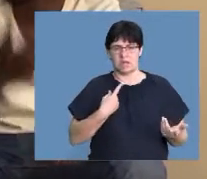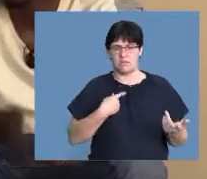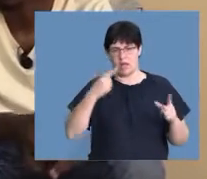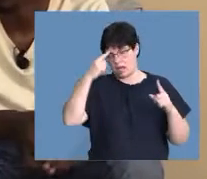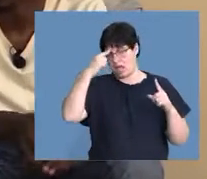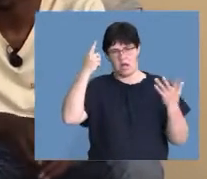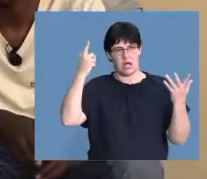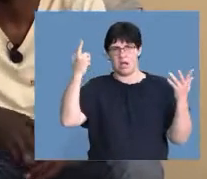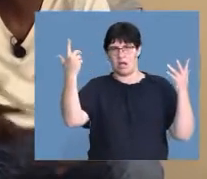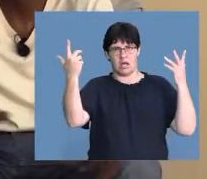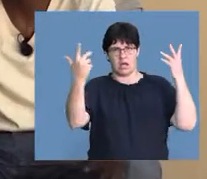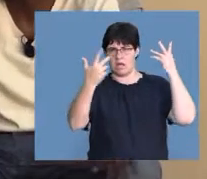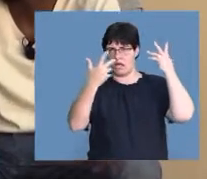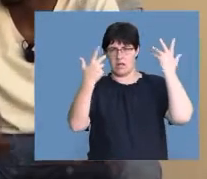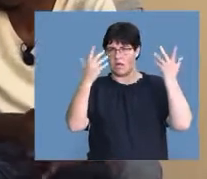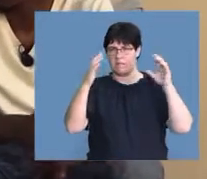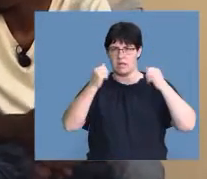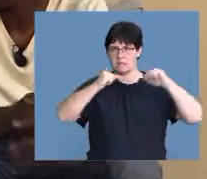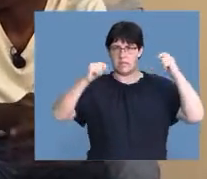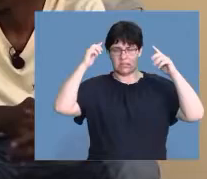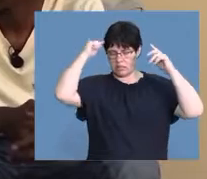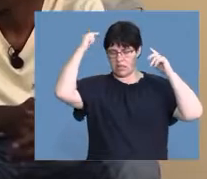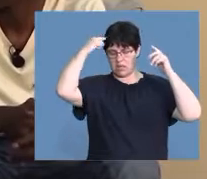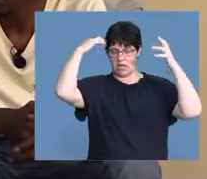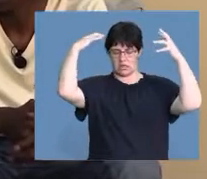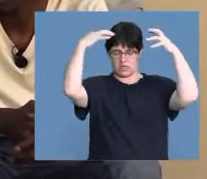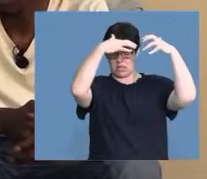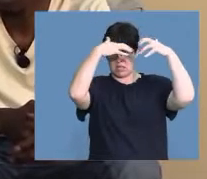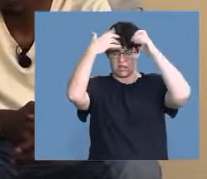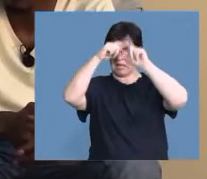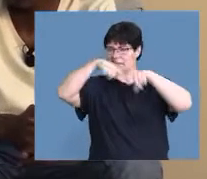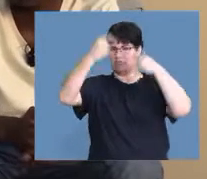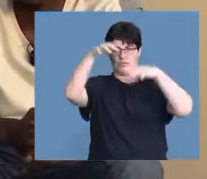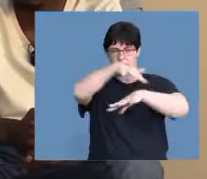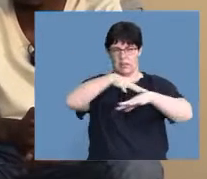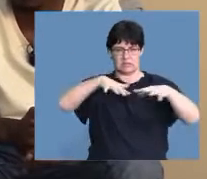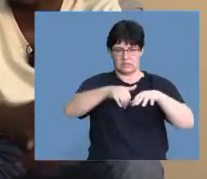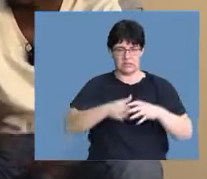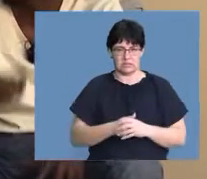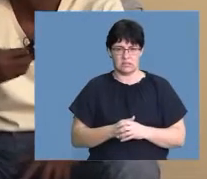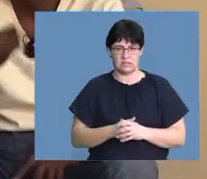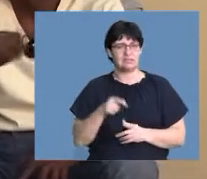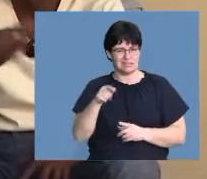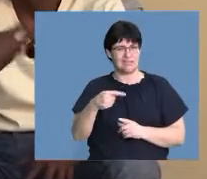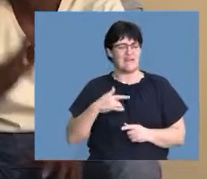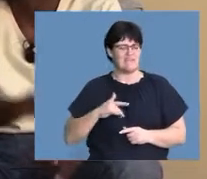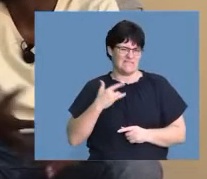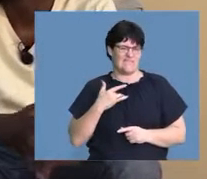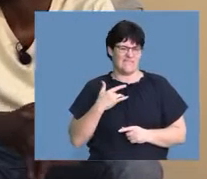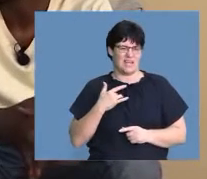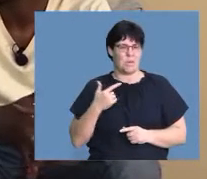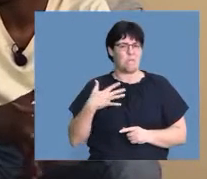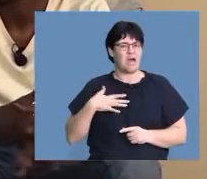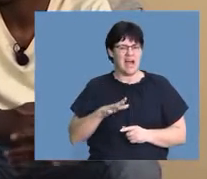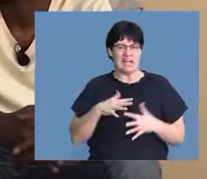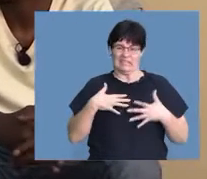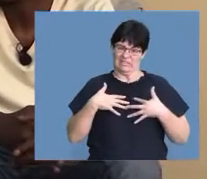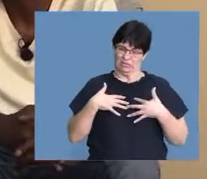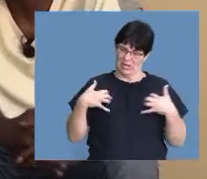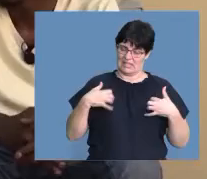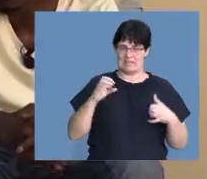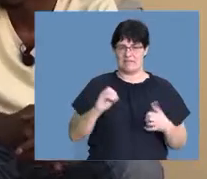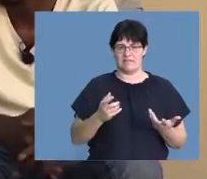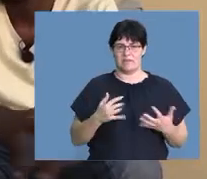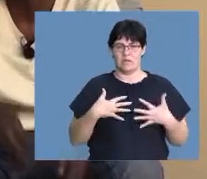out in whatever space you are in. So yeah, I think it's one of the things I feel when I feel like